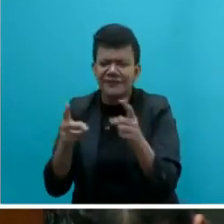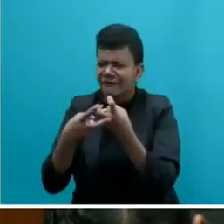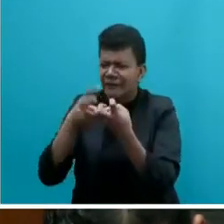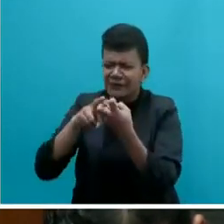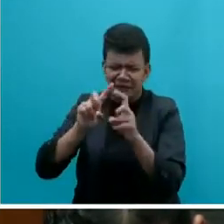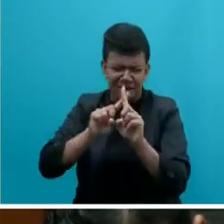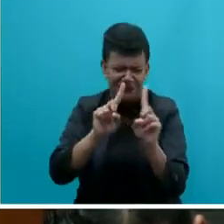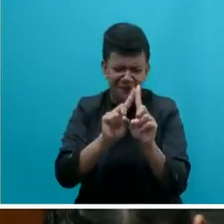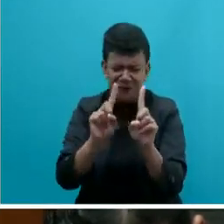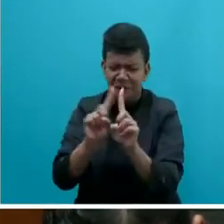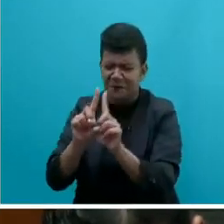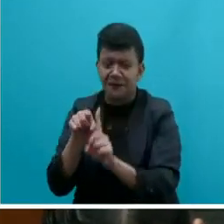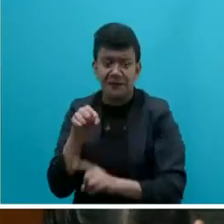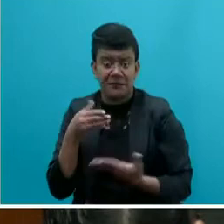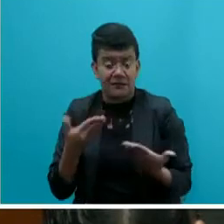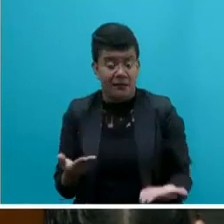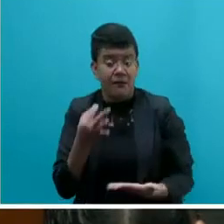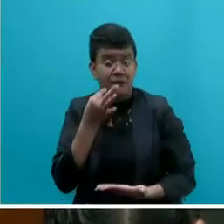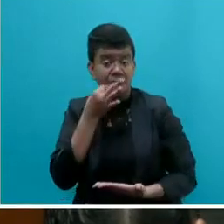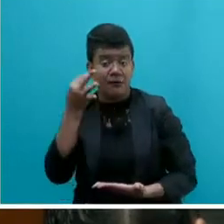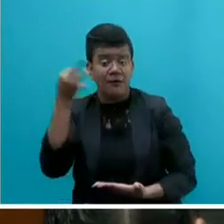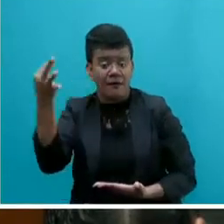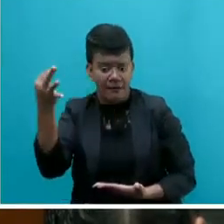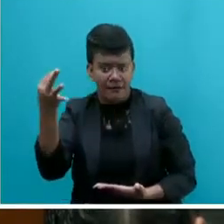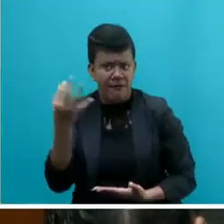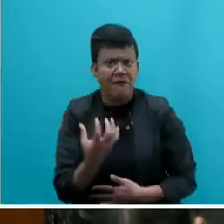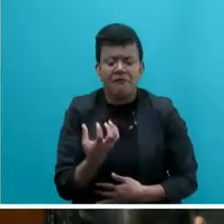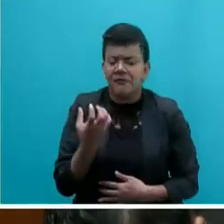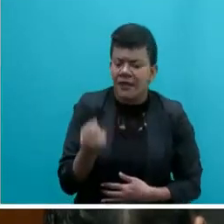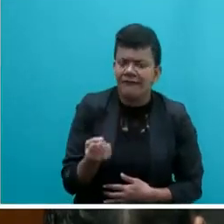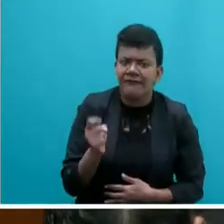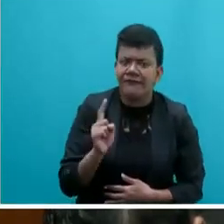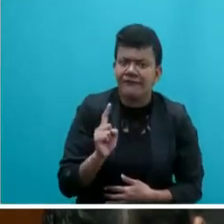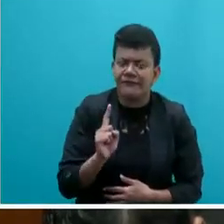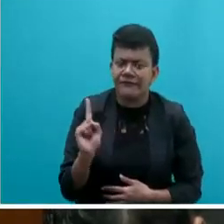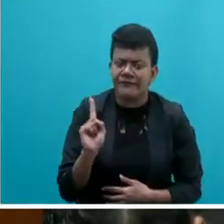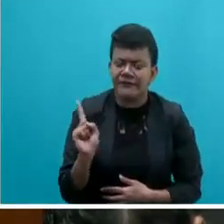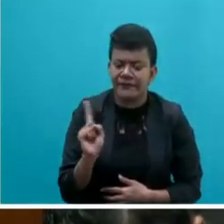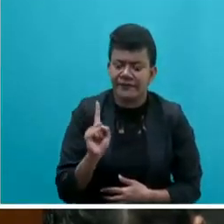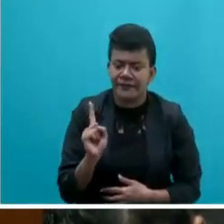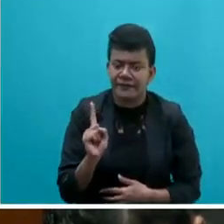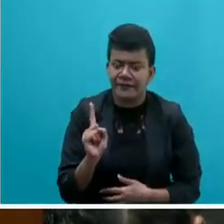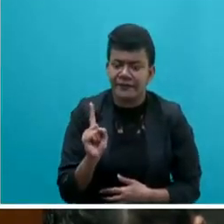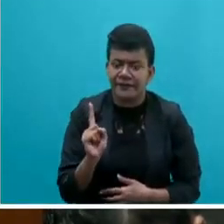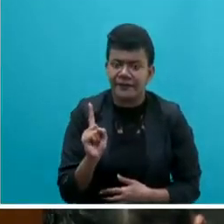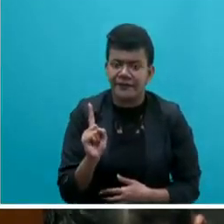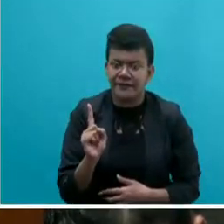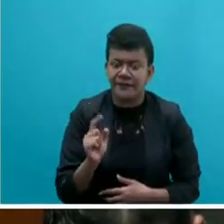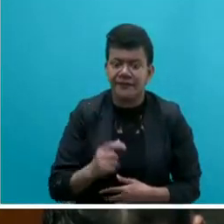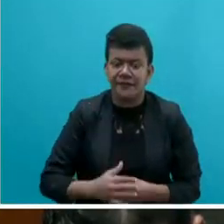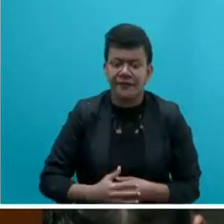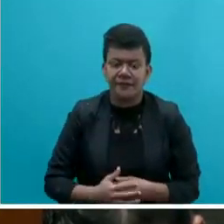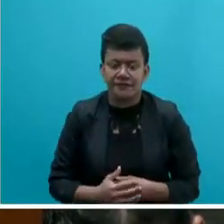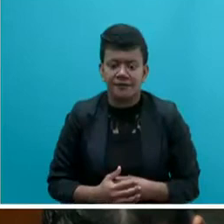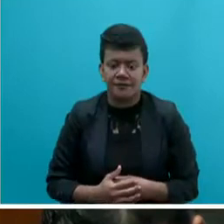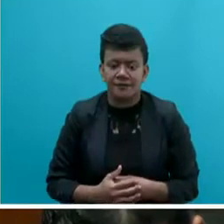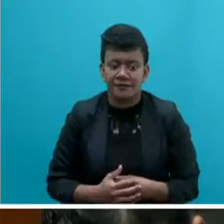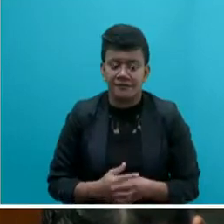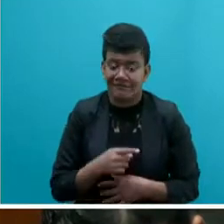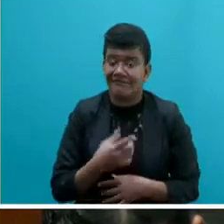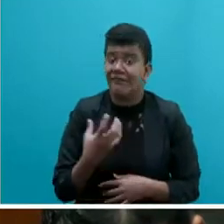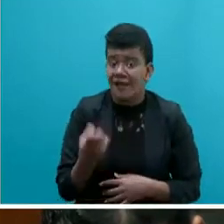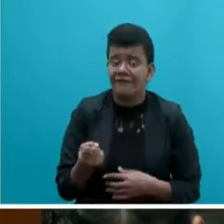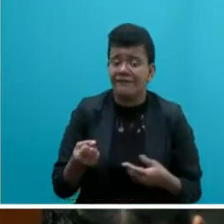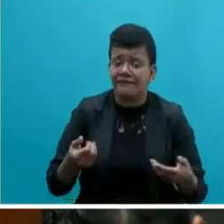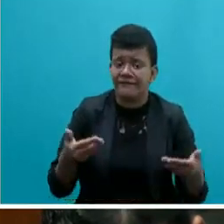Senganga, and Nandrololo Research Station have field exemplars of introduced exotic species as well as indigenous